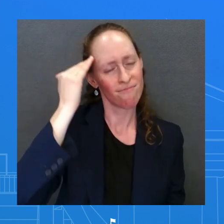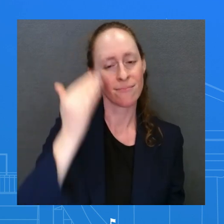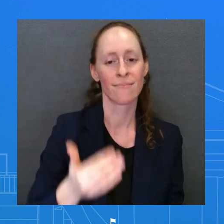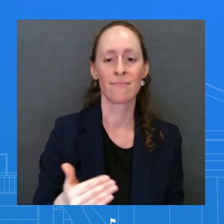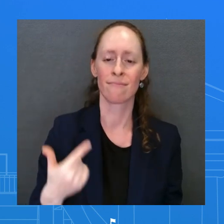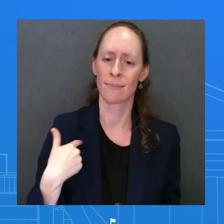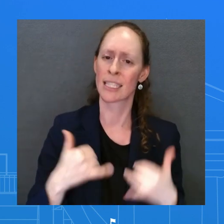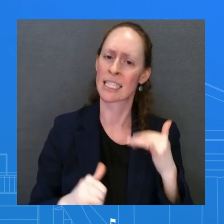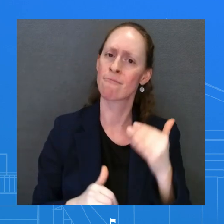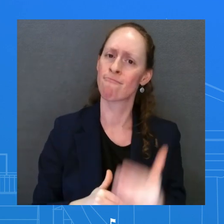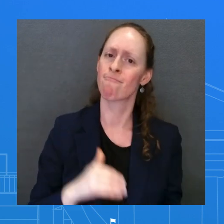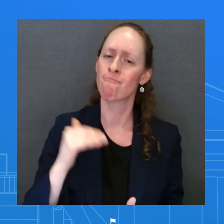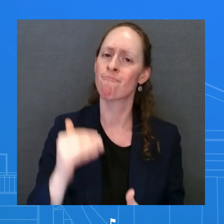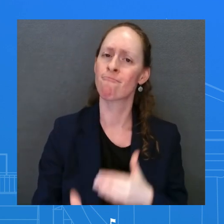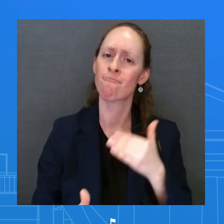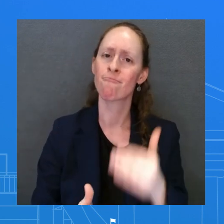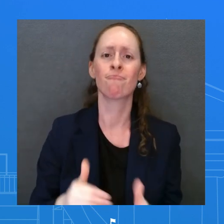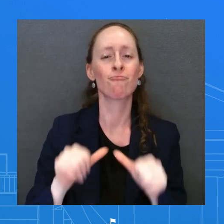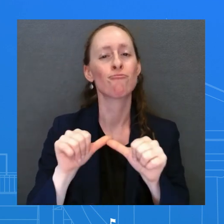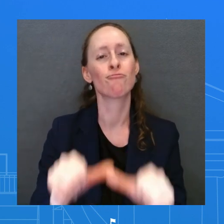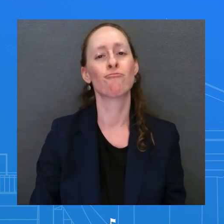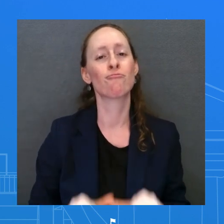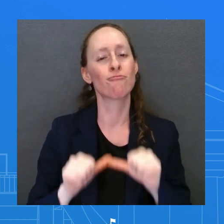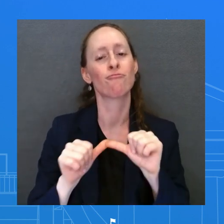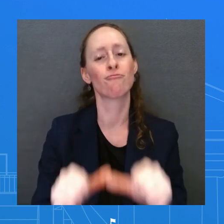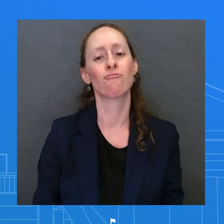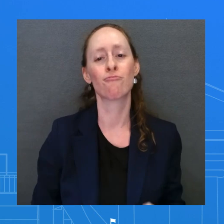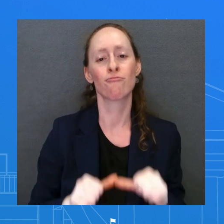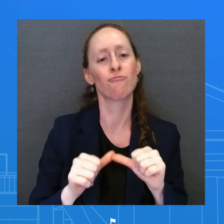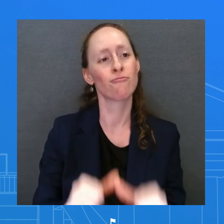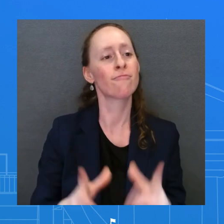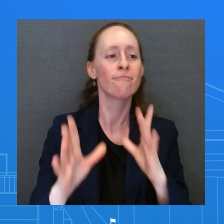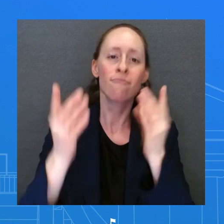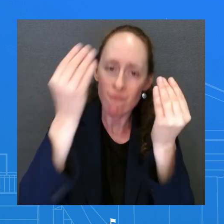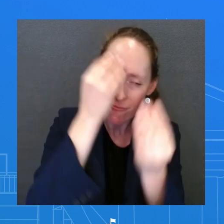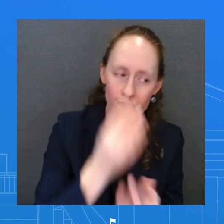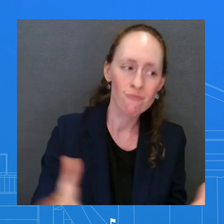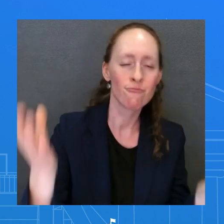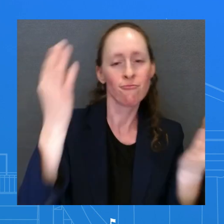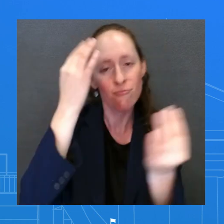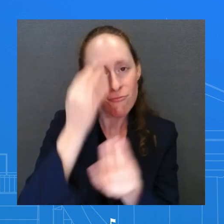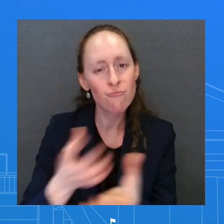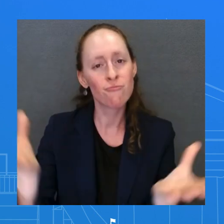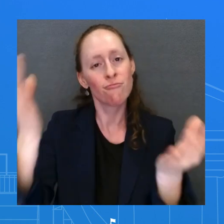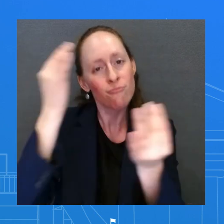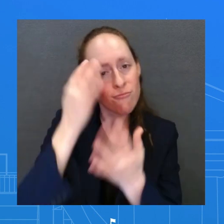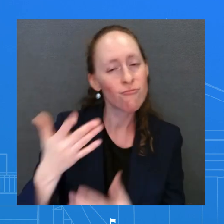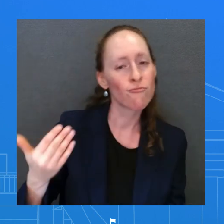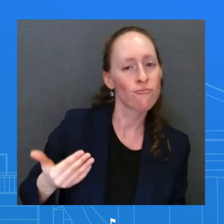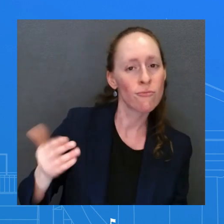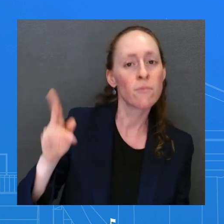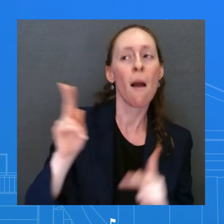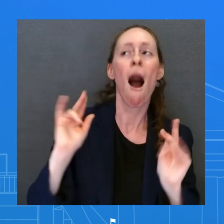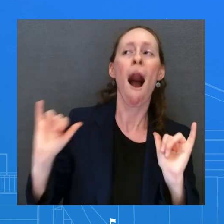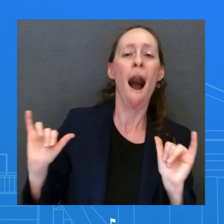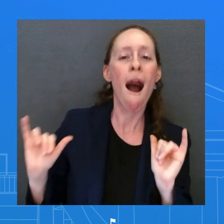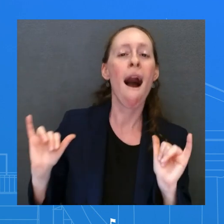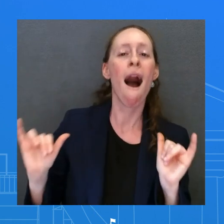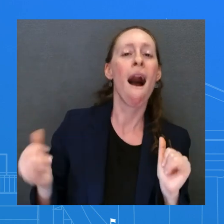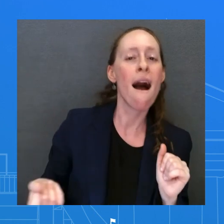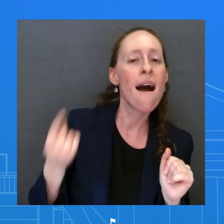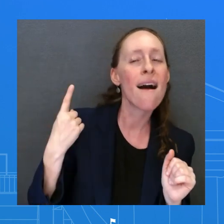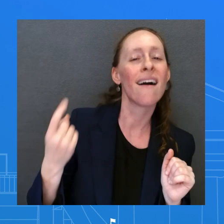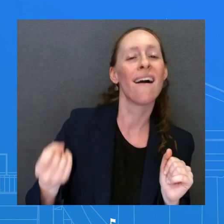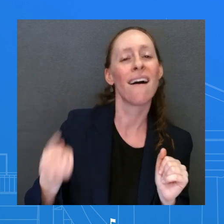Not just a piece of legislation, but giving the opportunity for the president to talk about his economic plan more broadly, and that's what you're going to see.